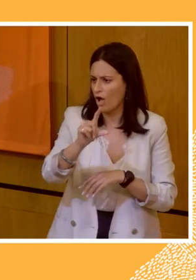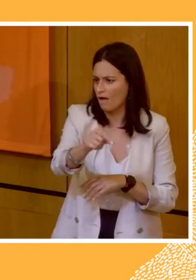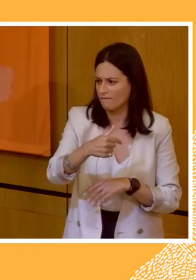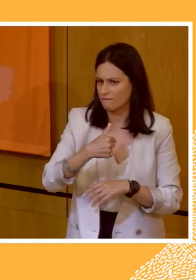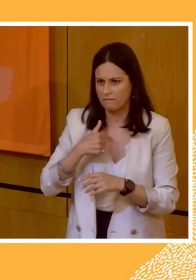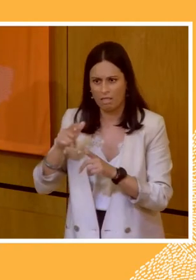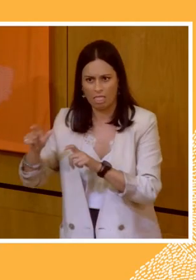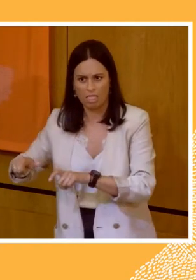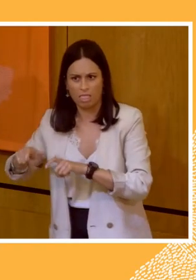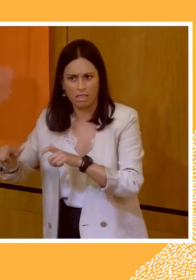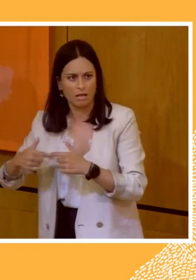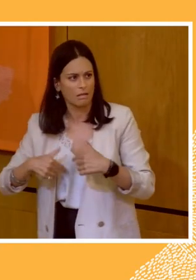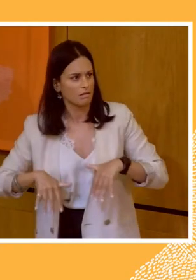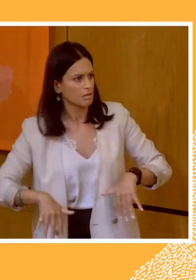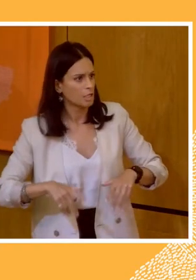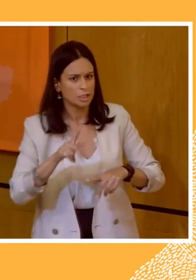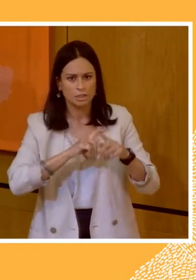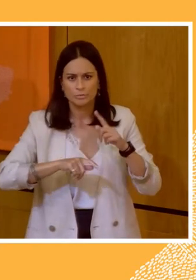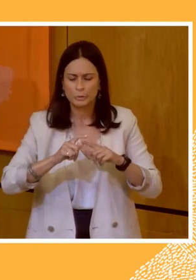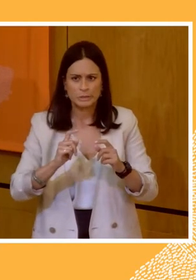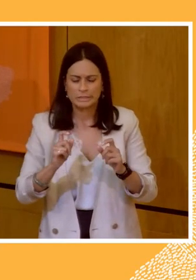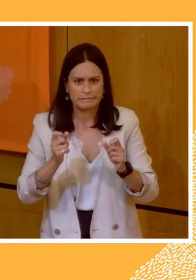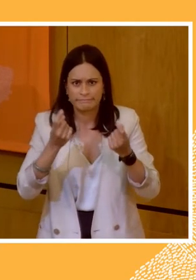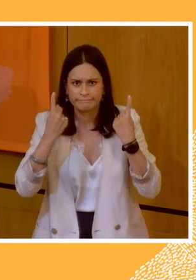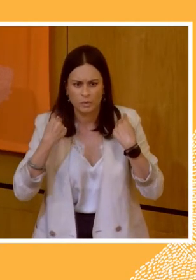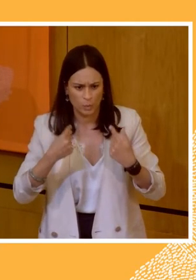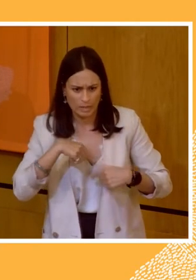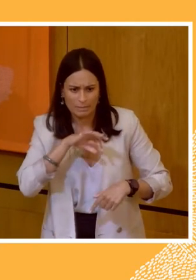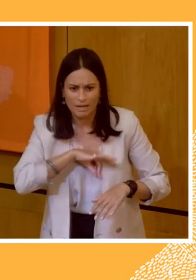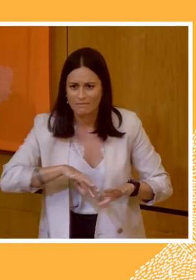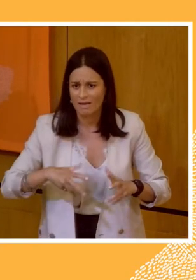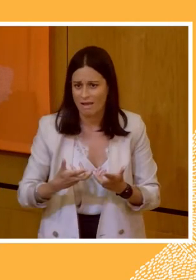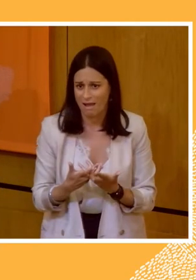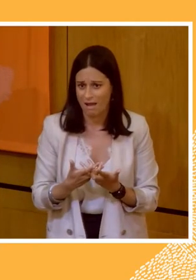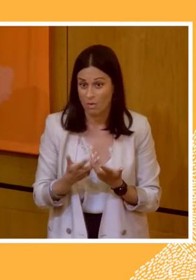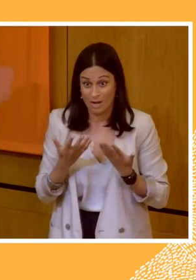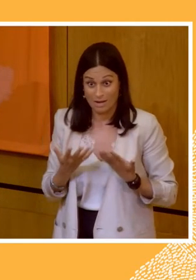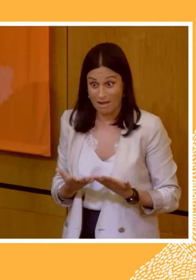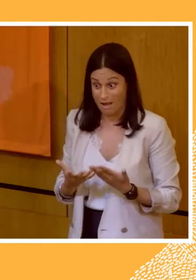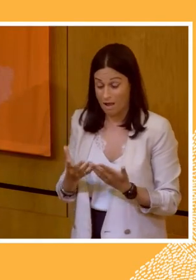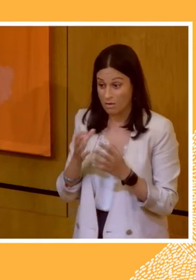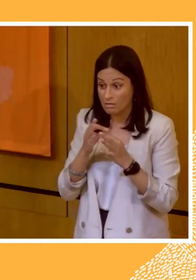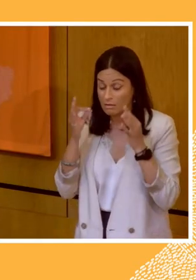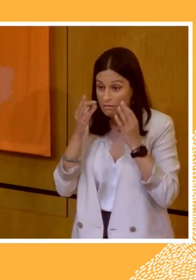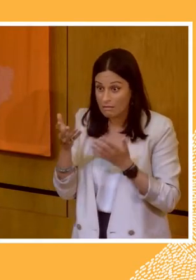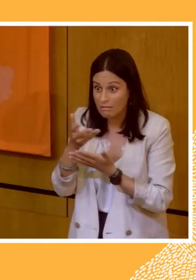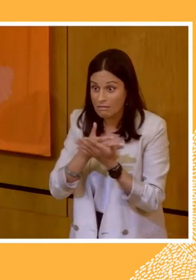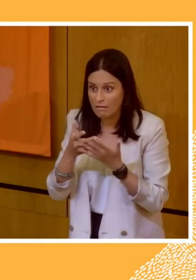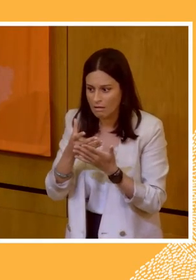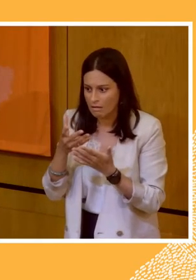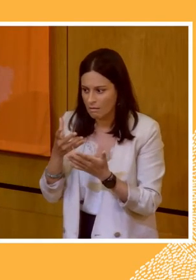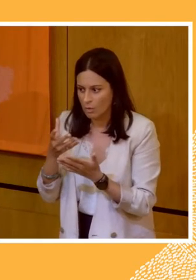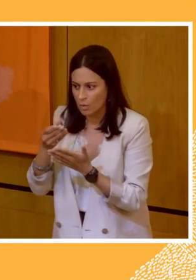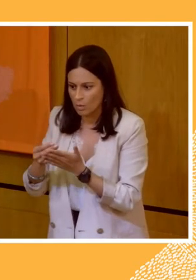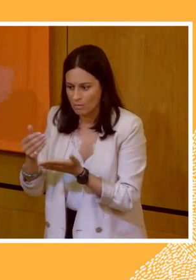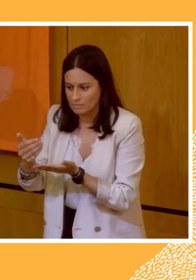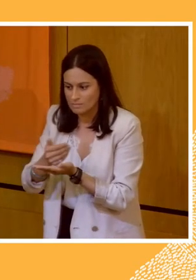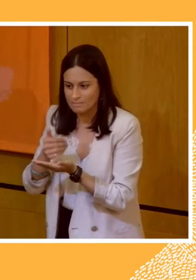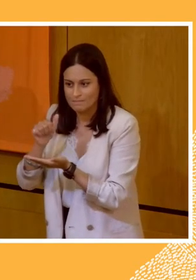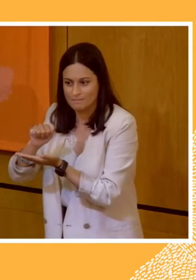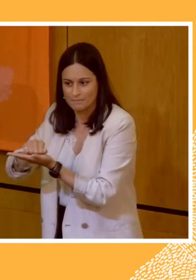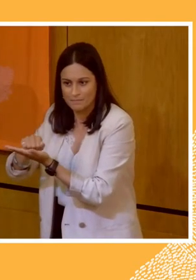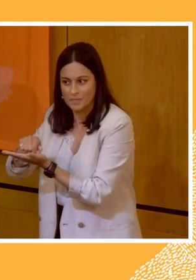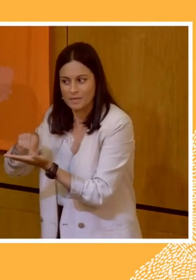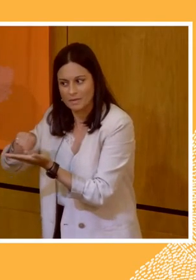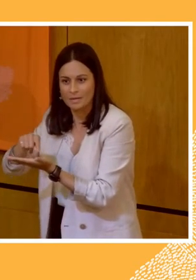now the community don't, in one way or the other, benefit. And this way, this is how it has also helped, like the